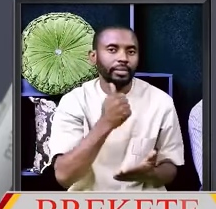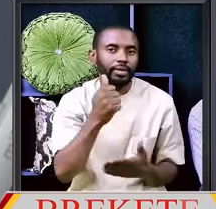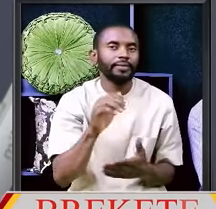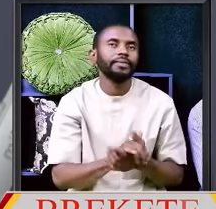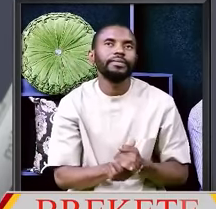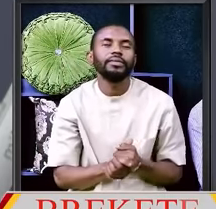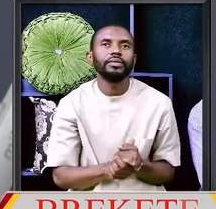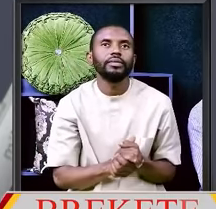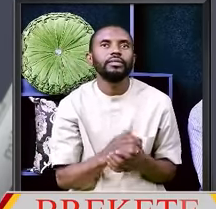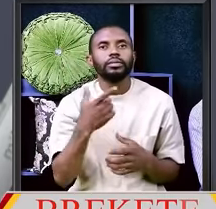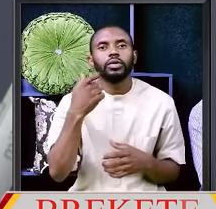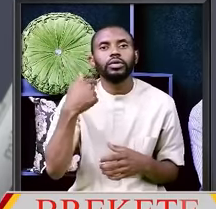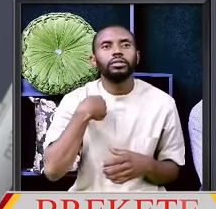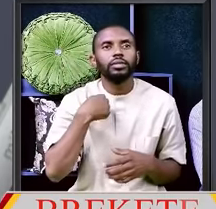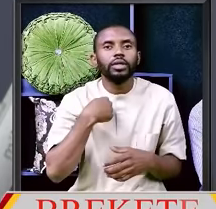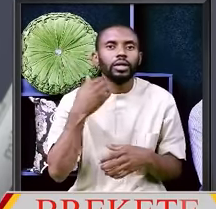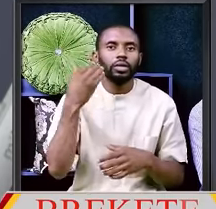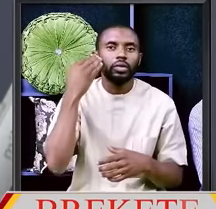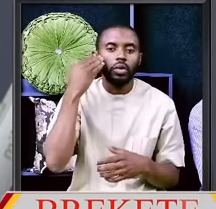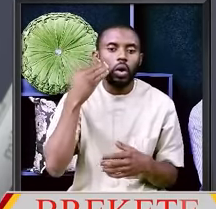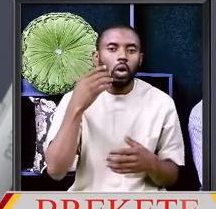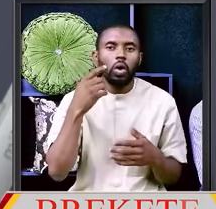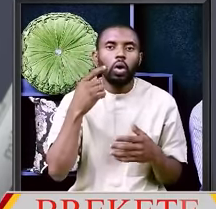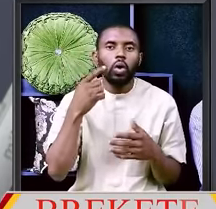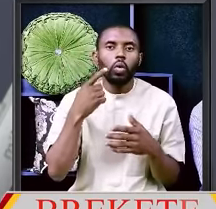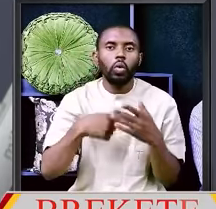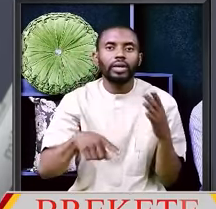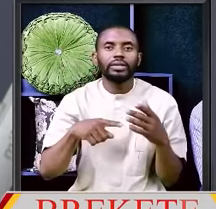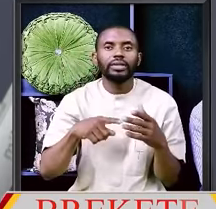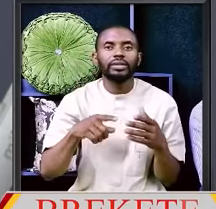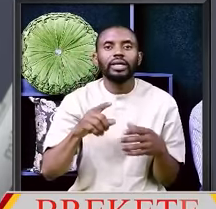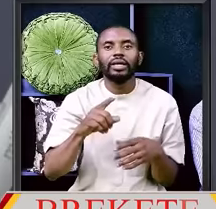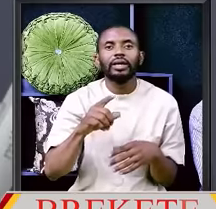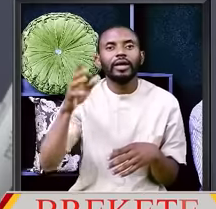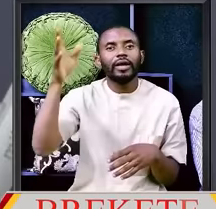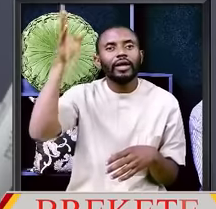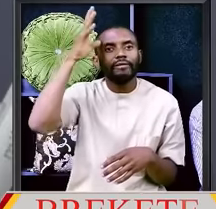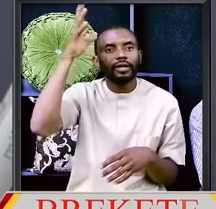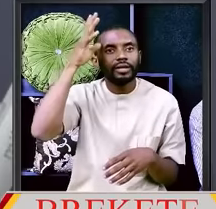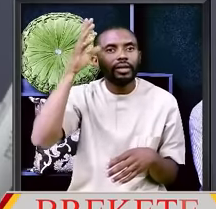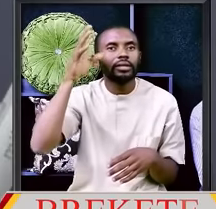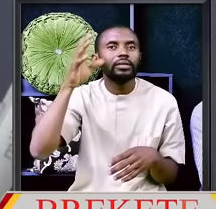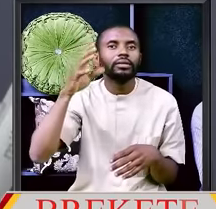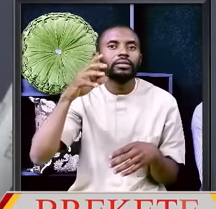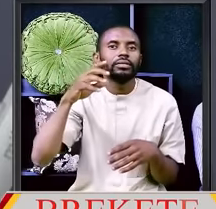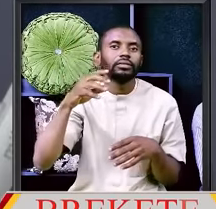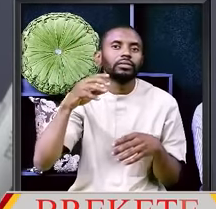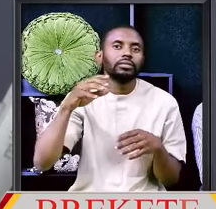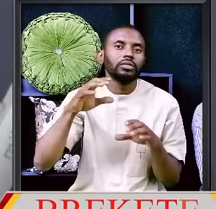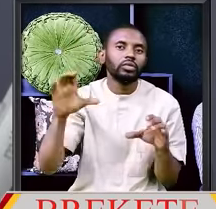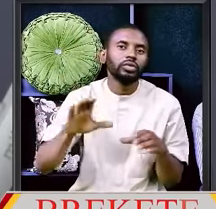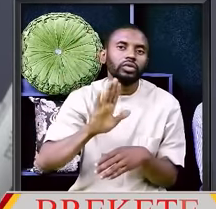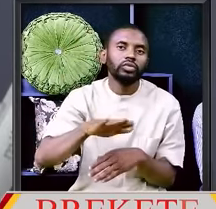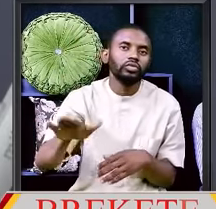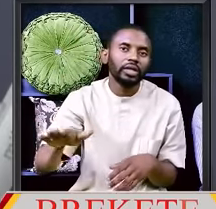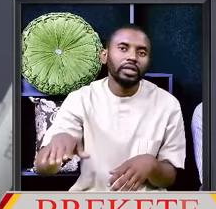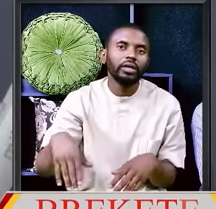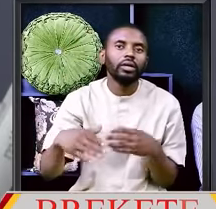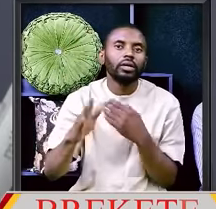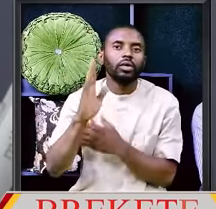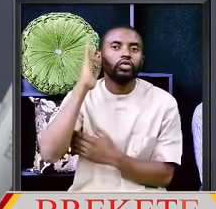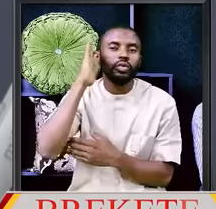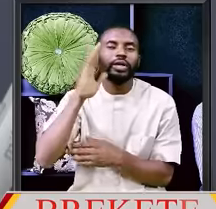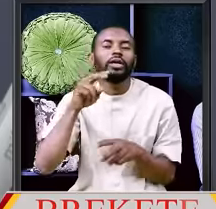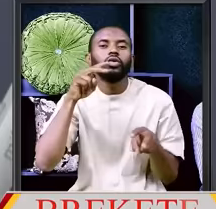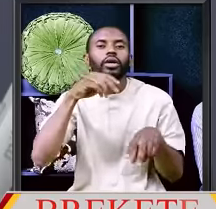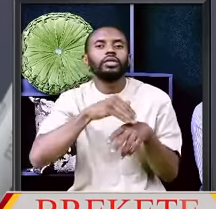Amen, sir. Because I know what it means for a father to be with children and wife every day. They look at other people's problems. God will look at your